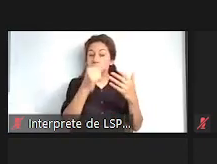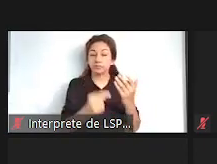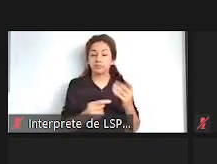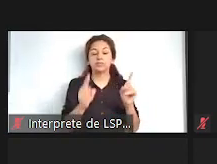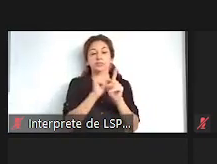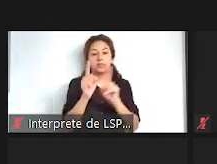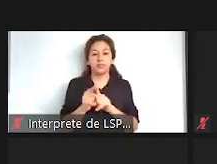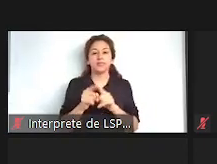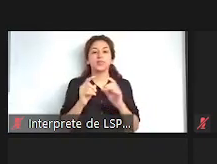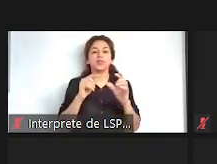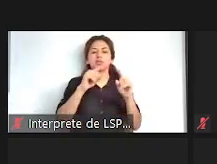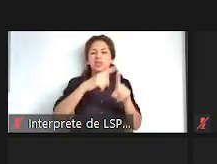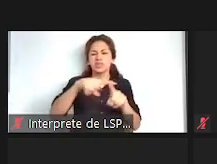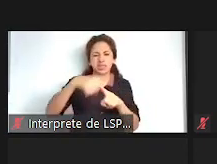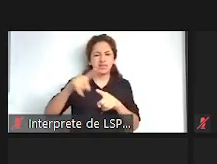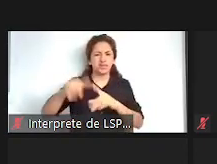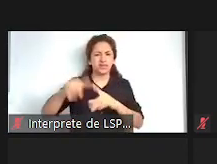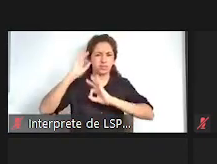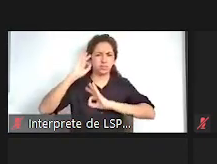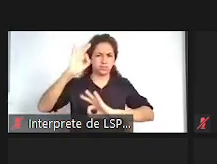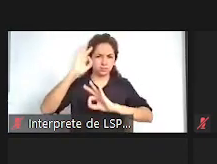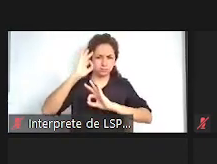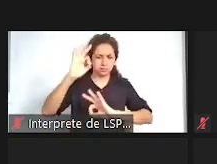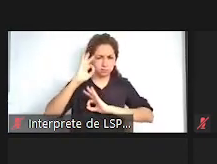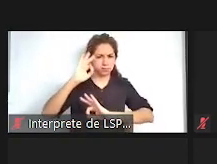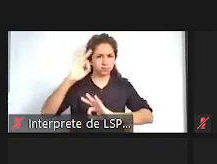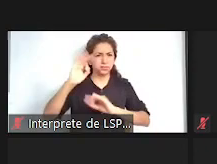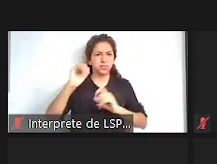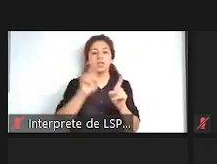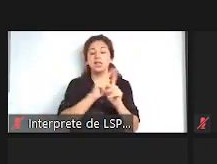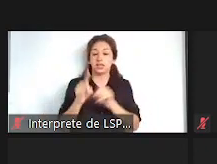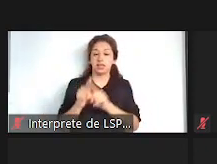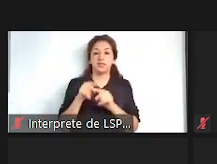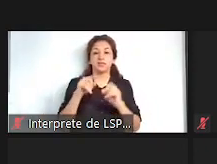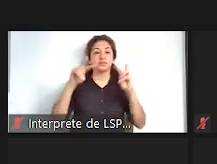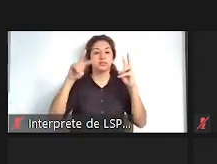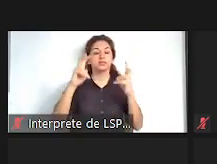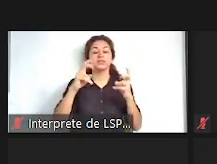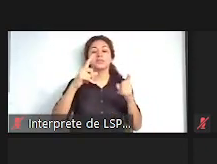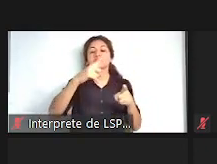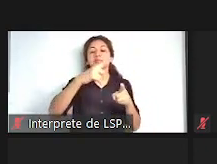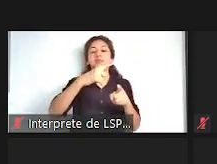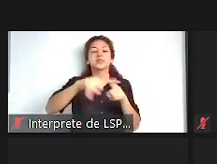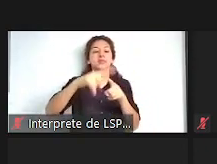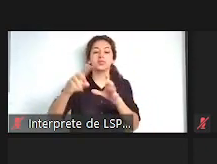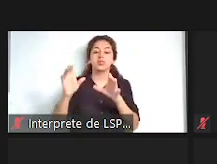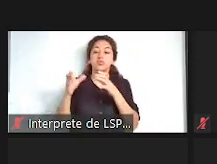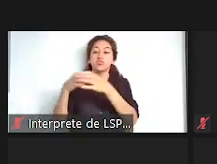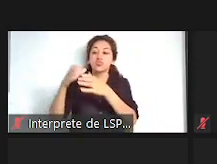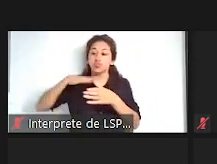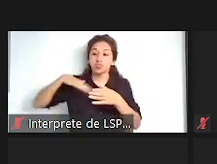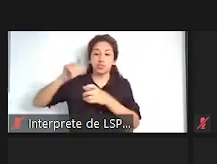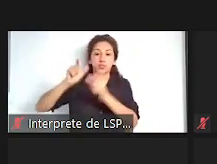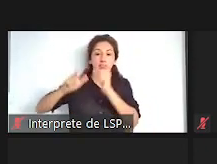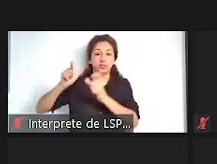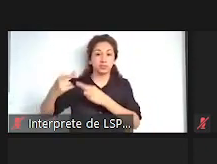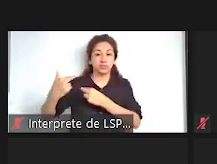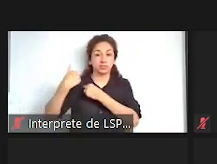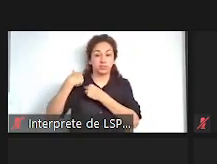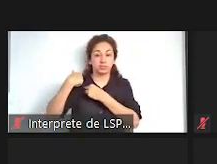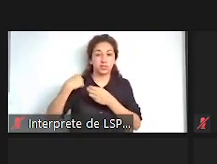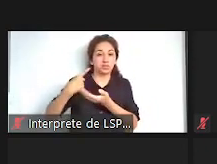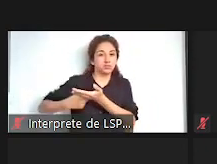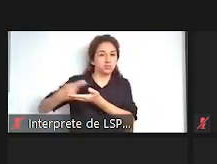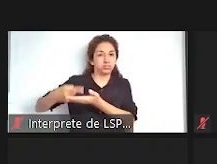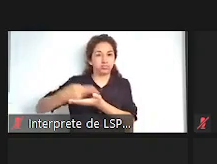the best practices and the training moments and other initiatives are promoted jointly with different